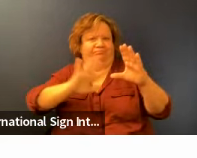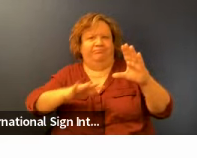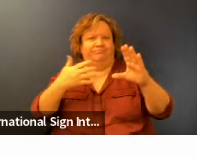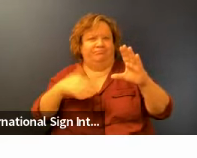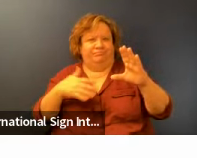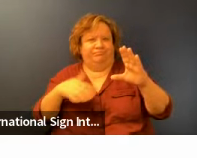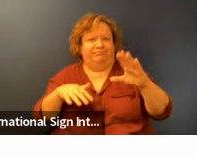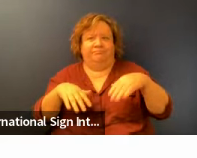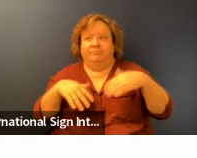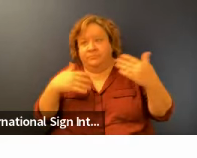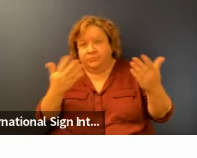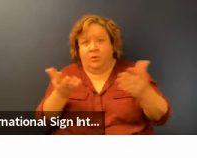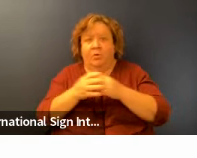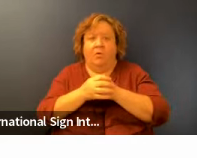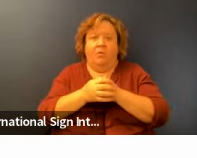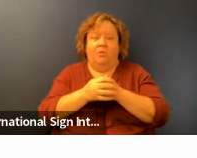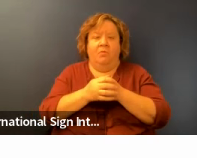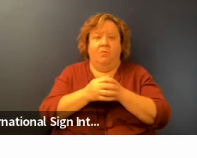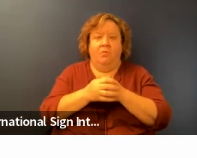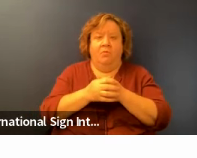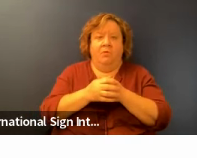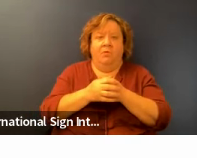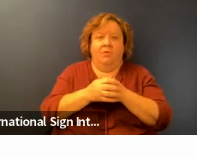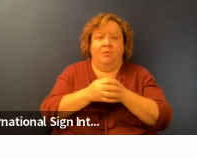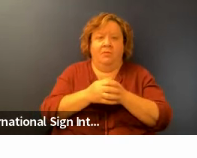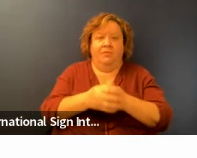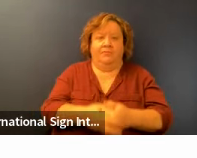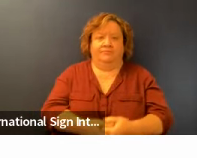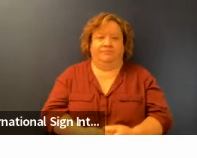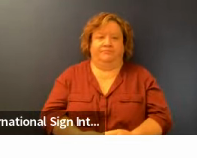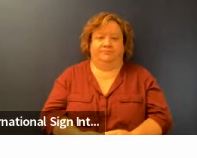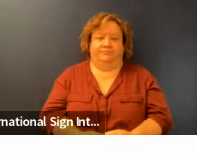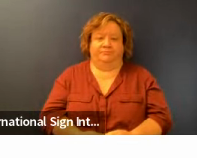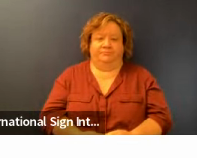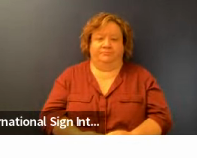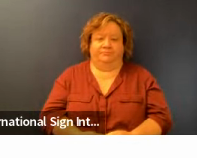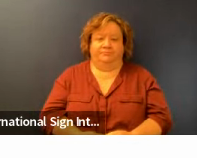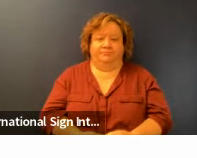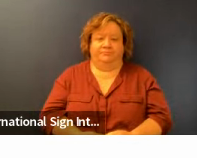affect persons with disability and workers living with disability disproportionately.